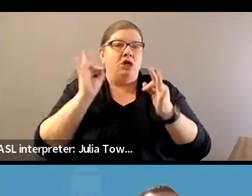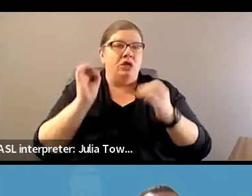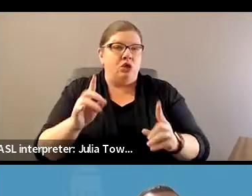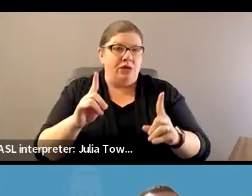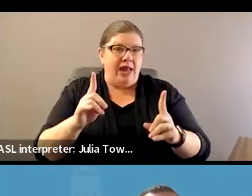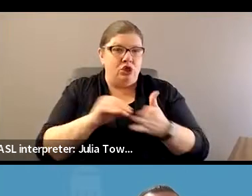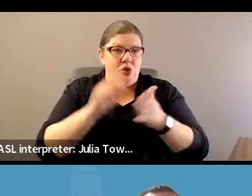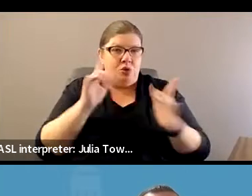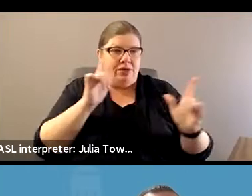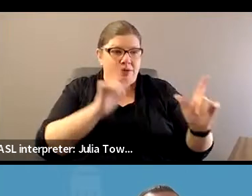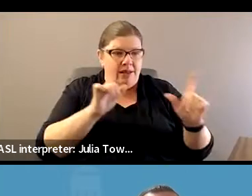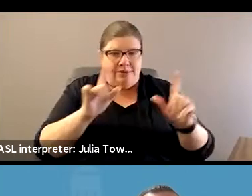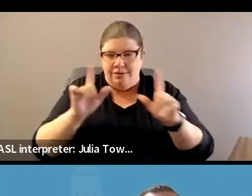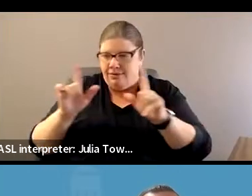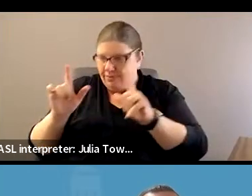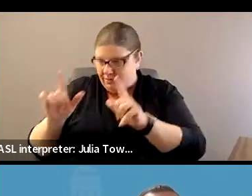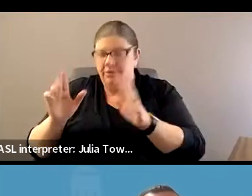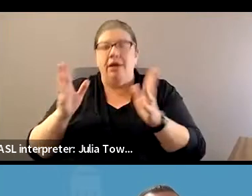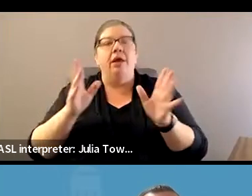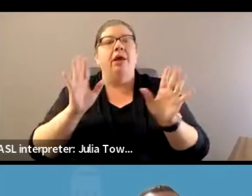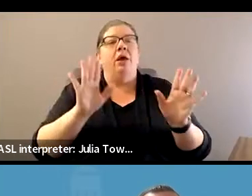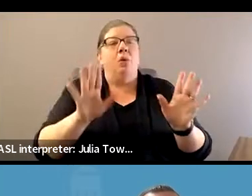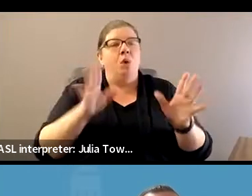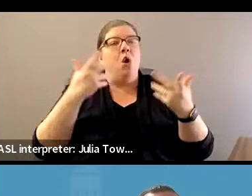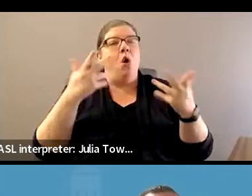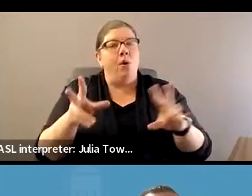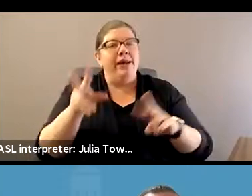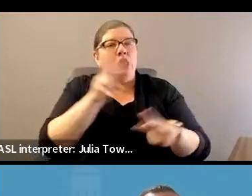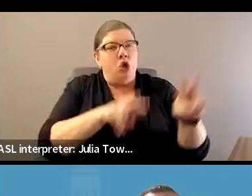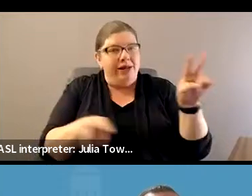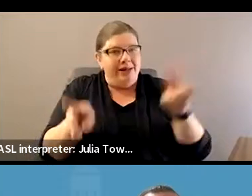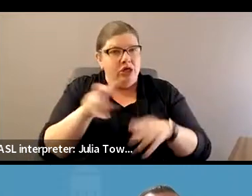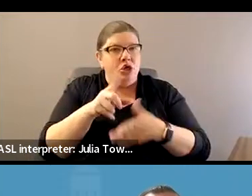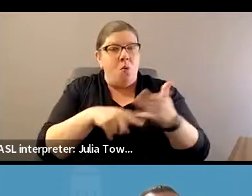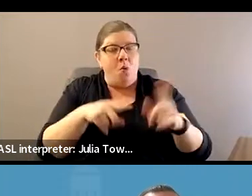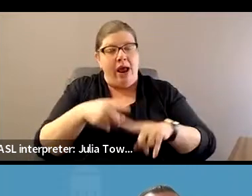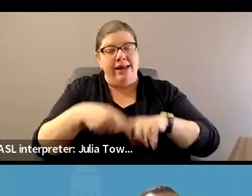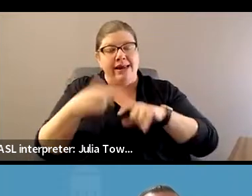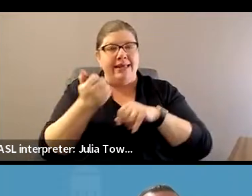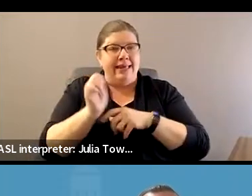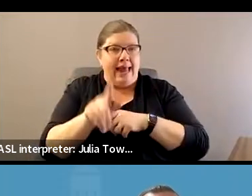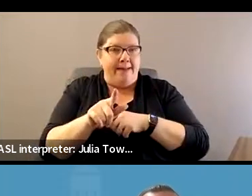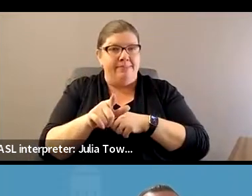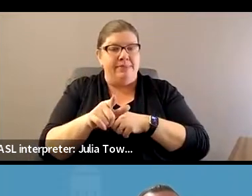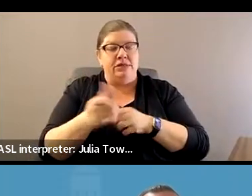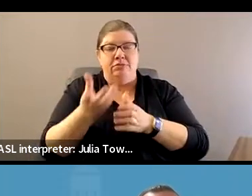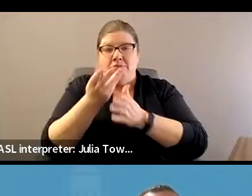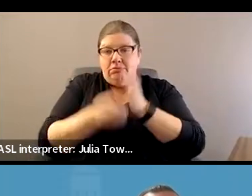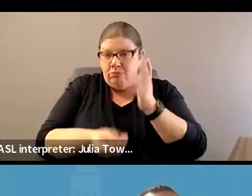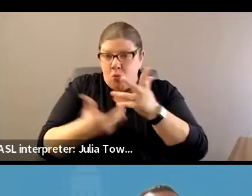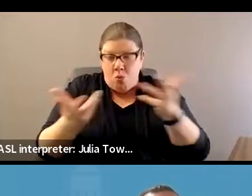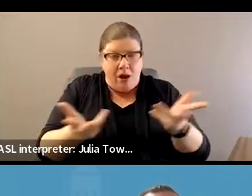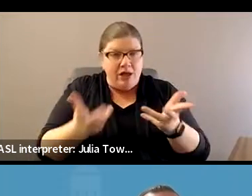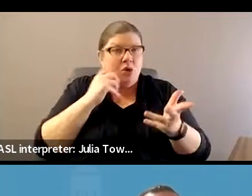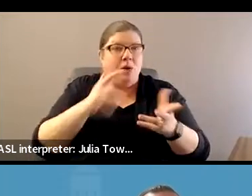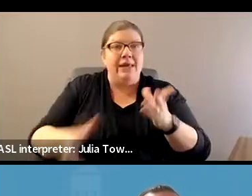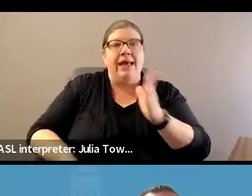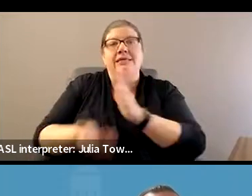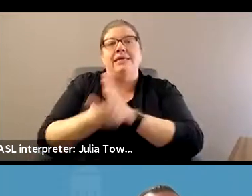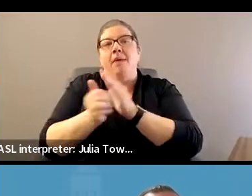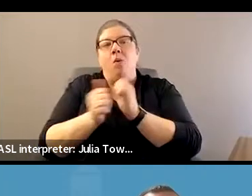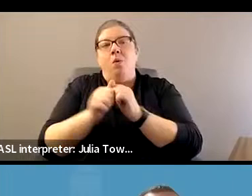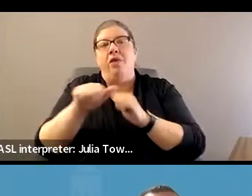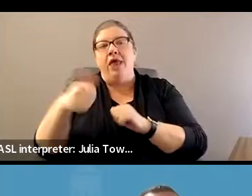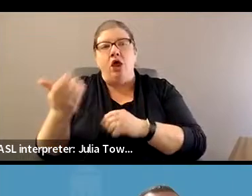And we are already looking into what the gaps are so that we can supplement it with other